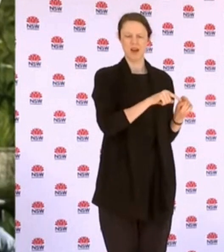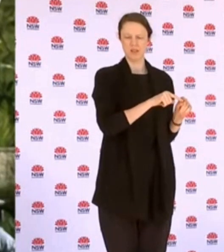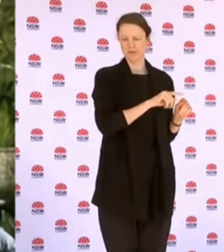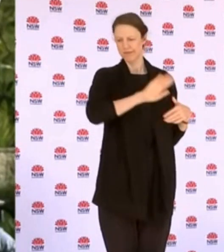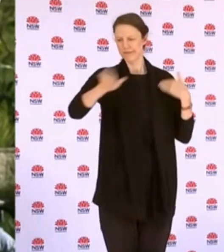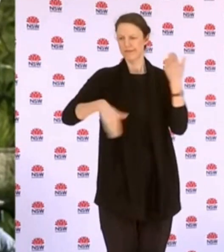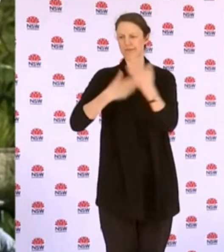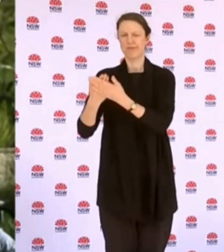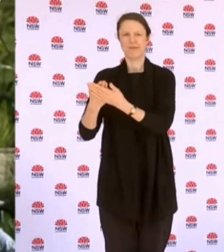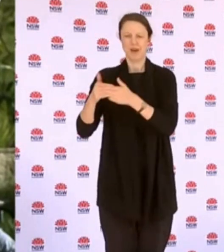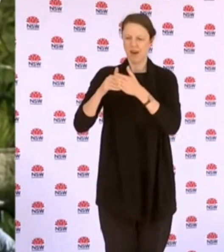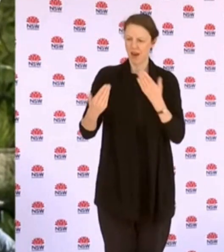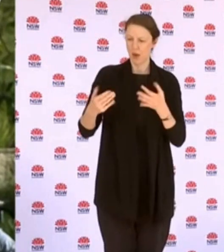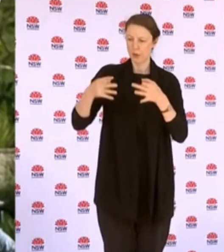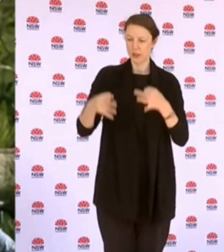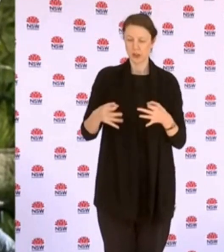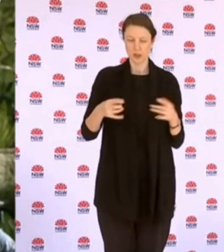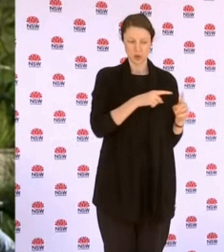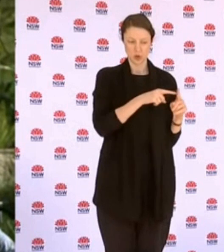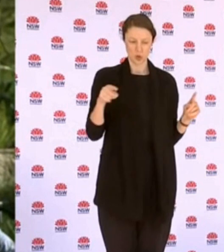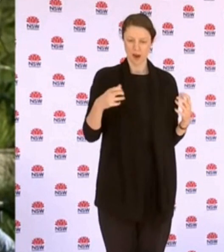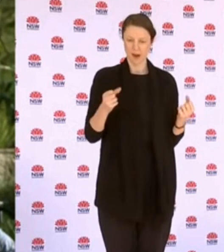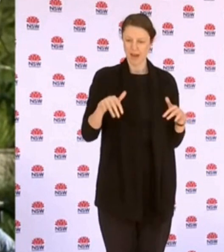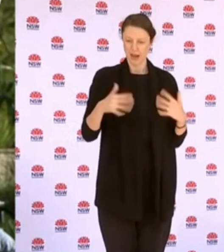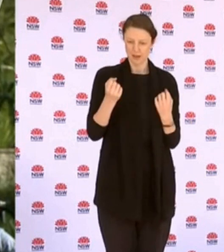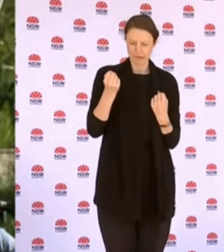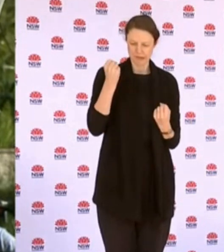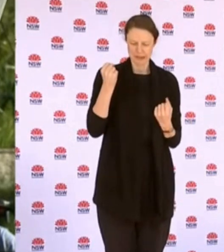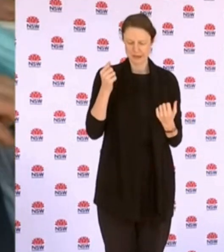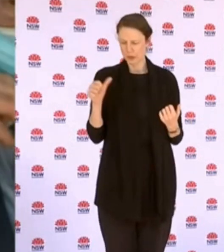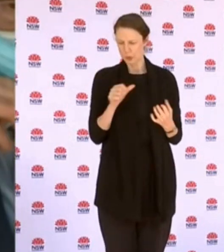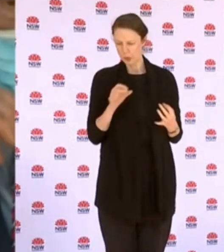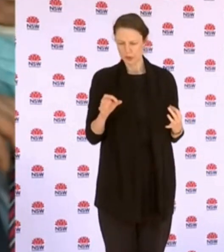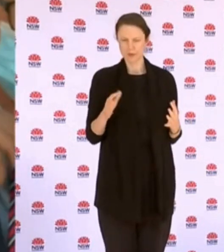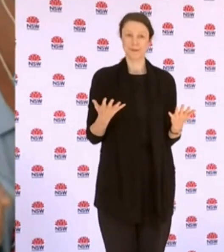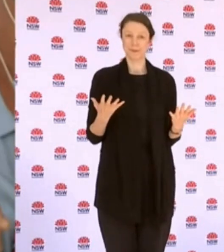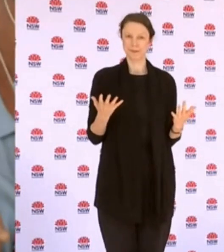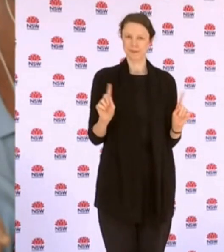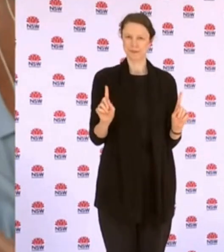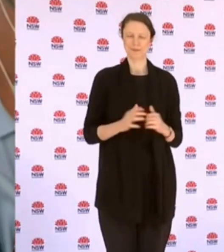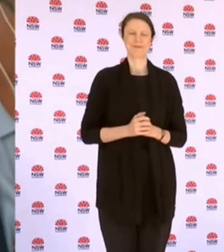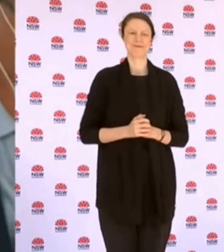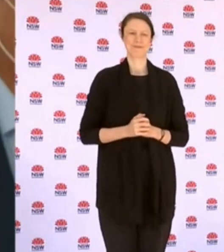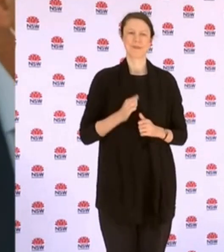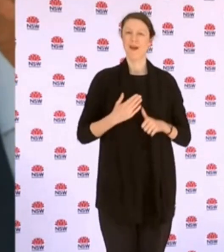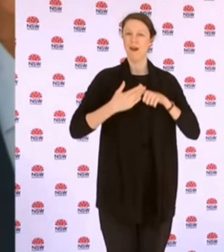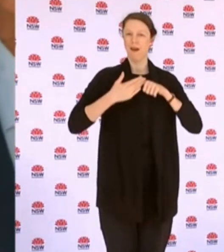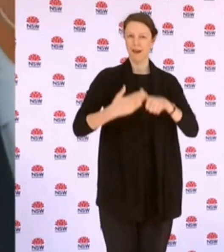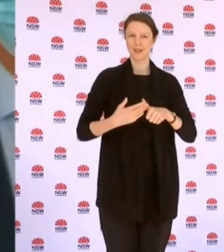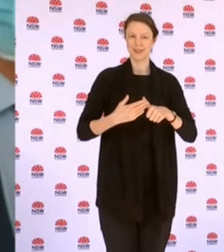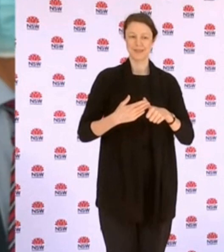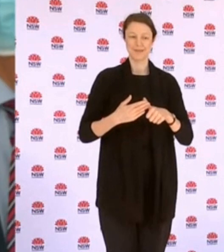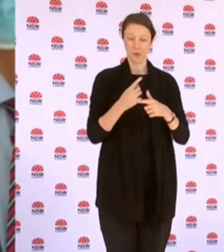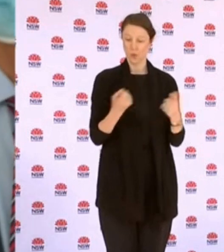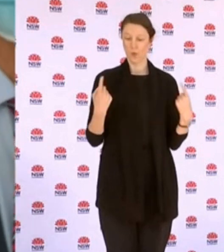keeping retail open? Do you have any regrets at this moment? I say the following, that we are far from